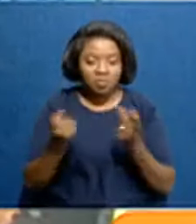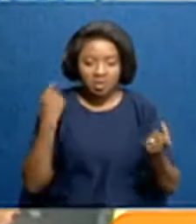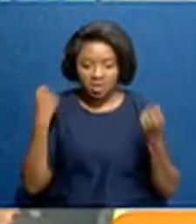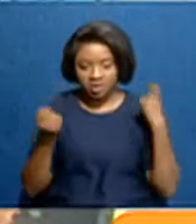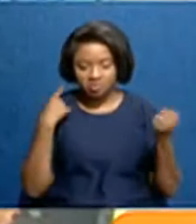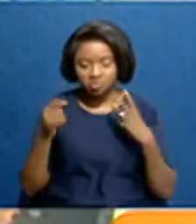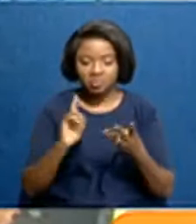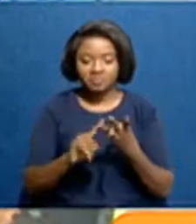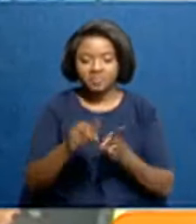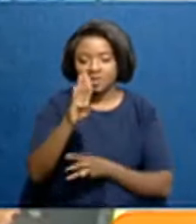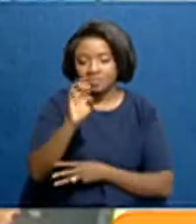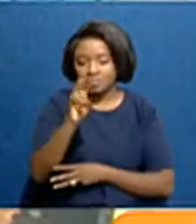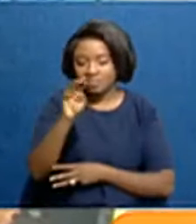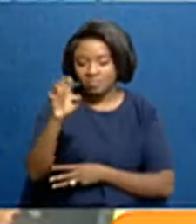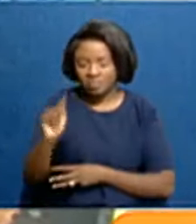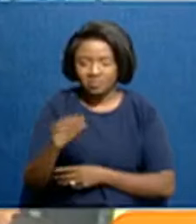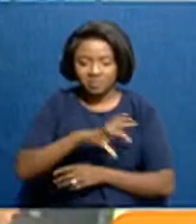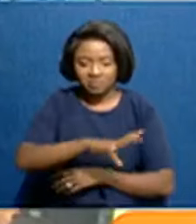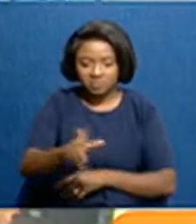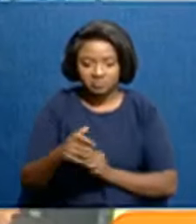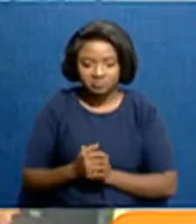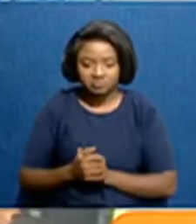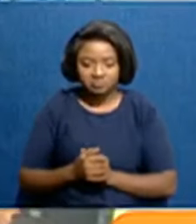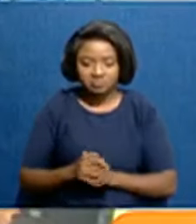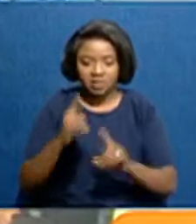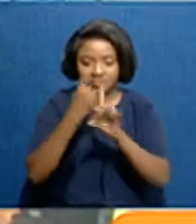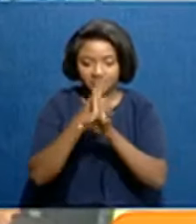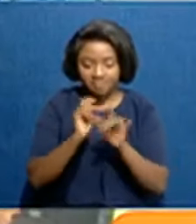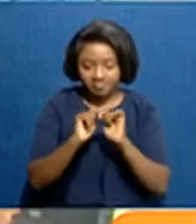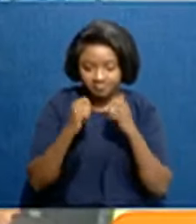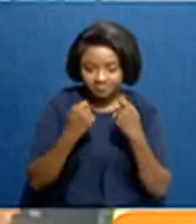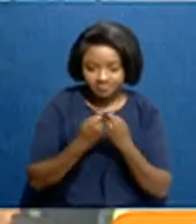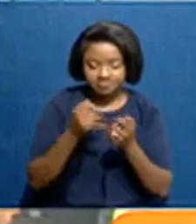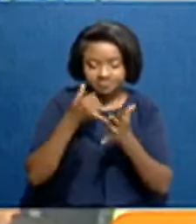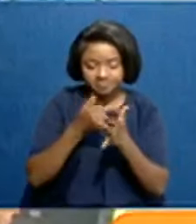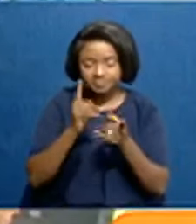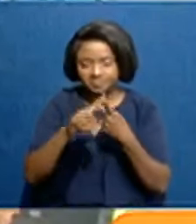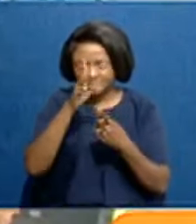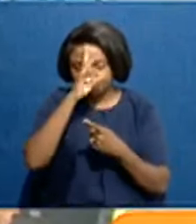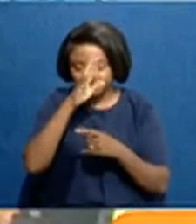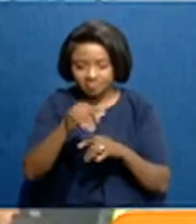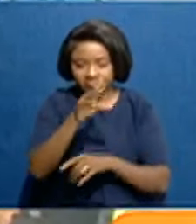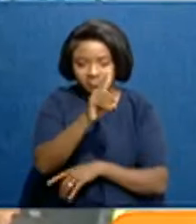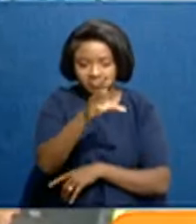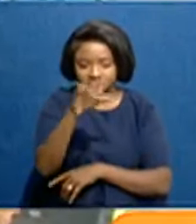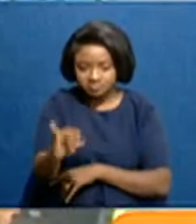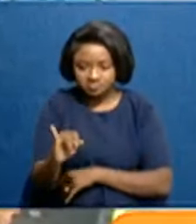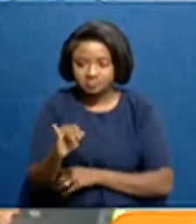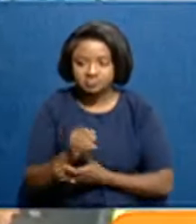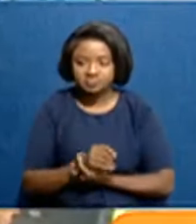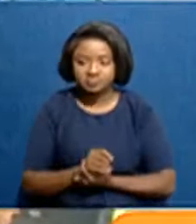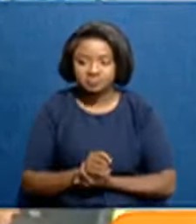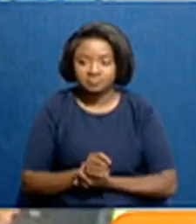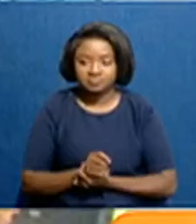Bomet counties. Multi-agency teams comprising officers from the Criminal Investigative